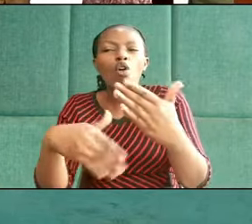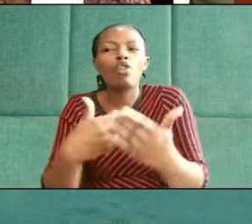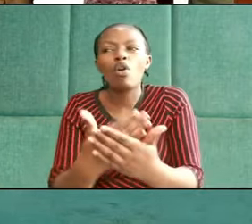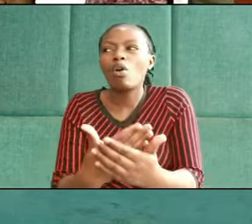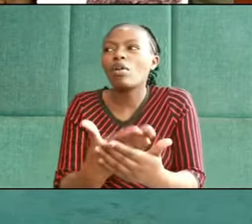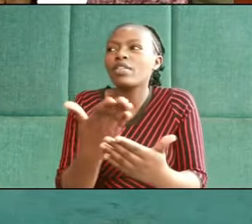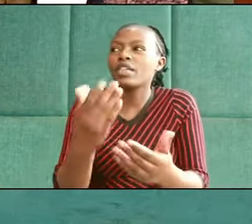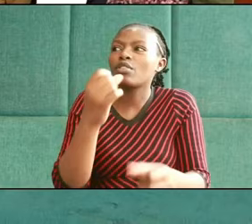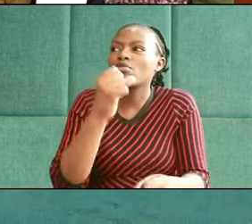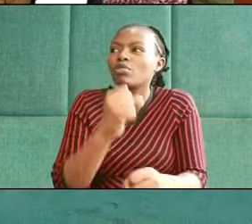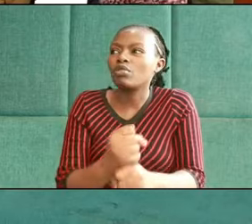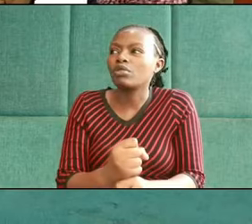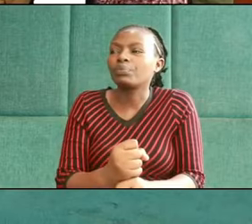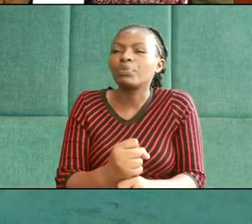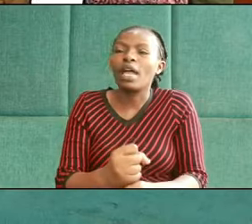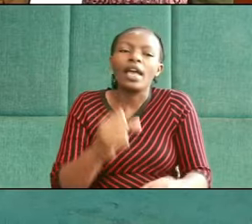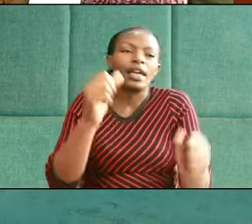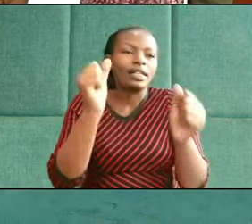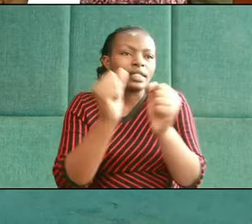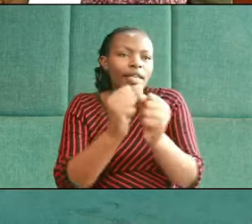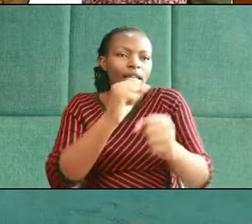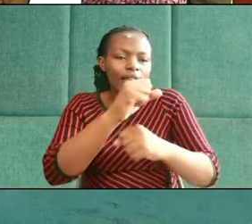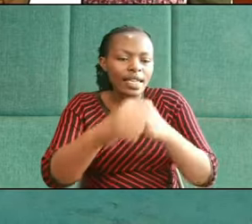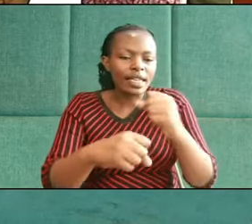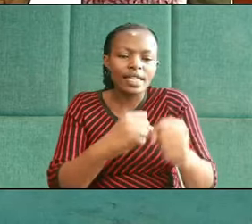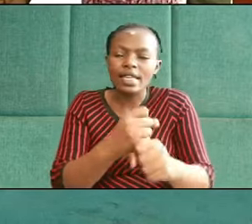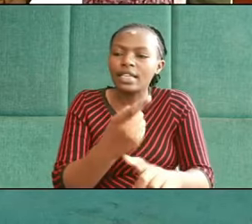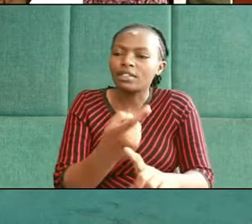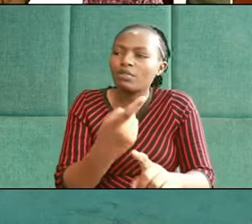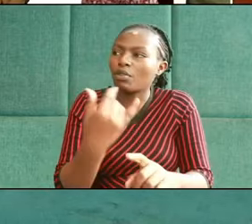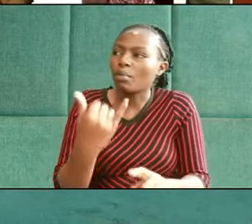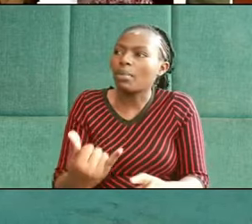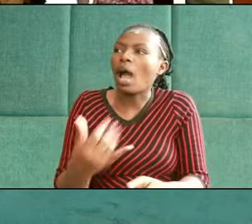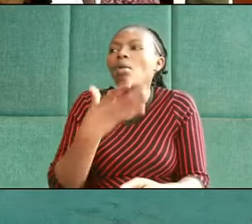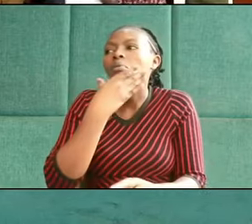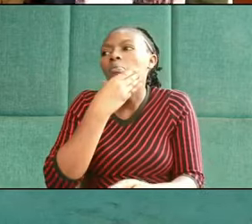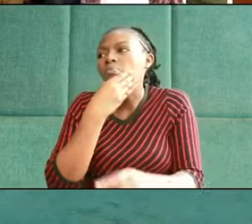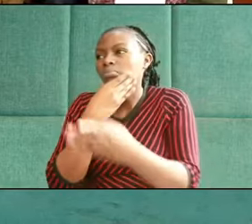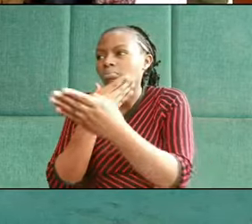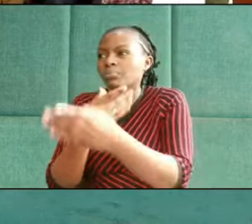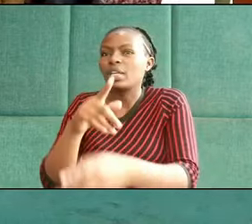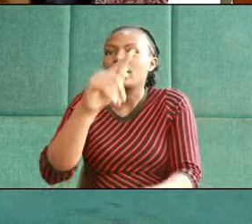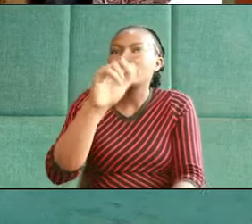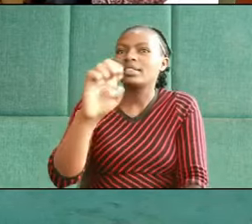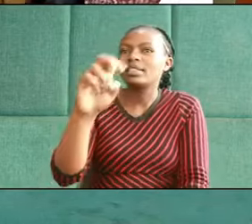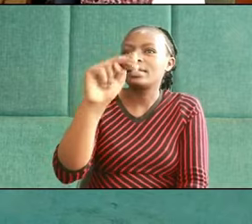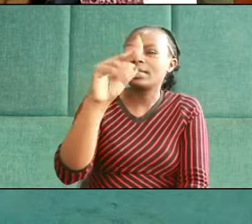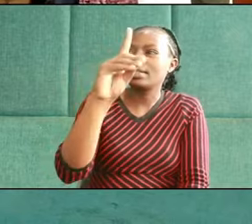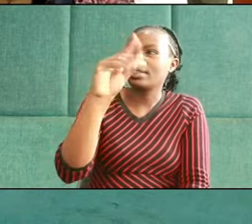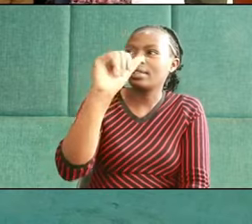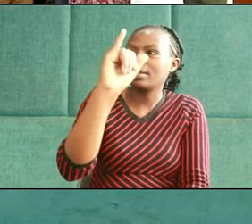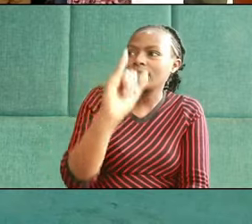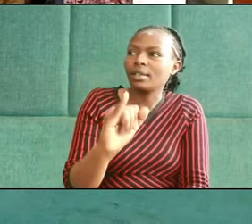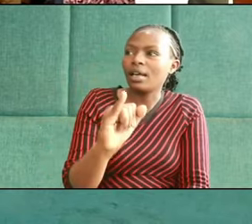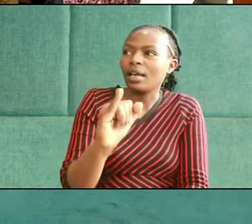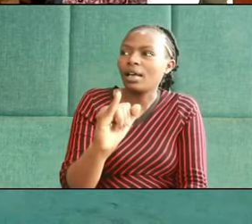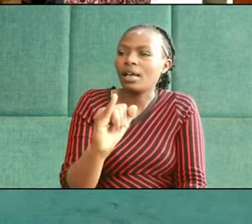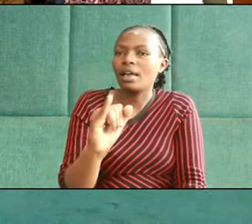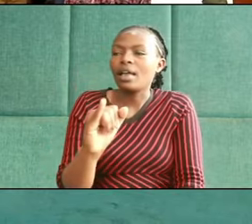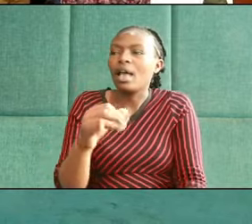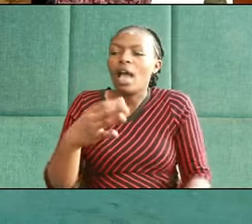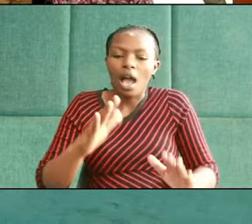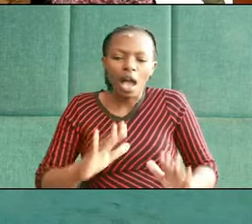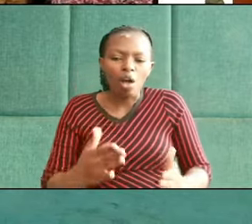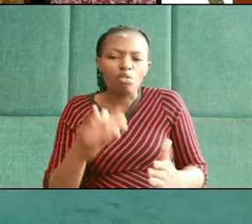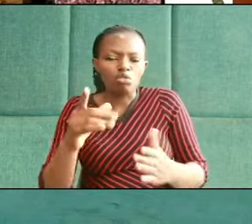power. 10 years from now, Baba Tendai, how would you feel if Tendai tells you on Sabbath